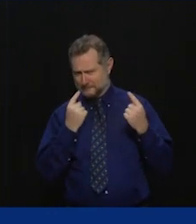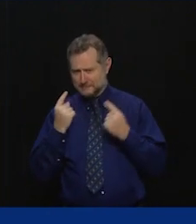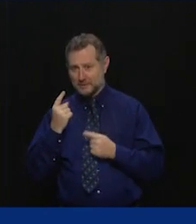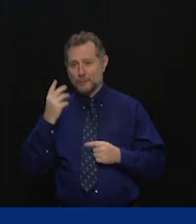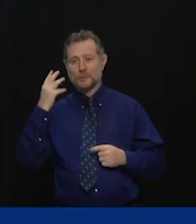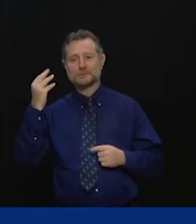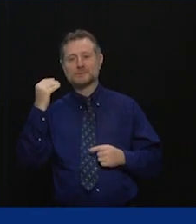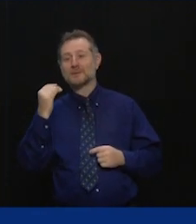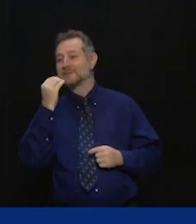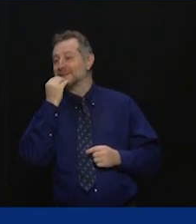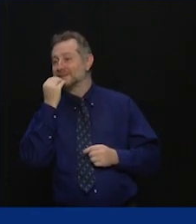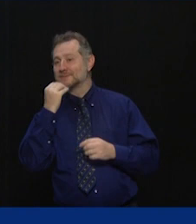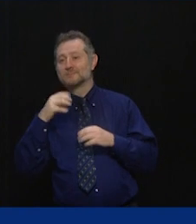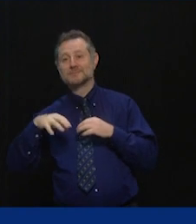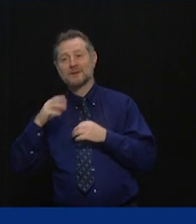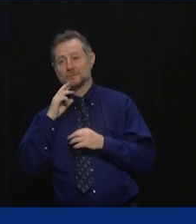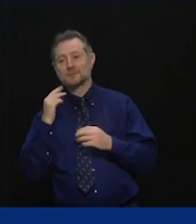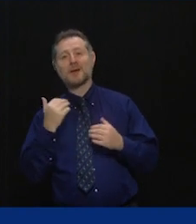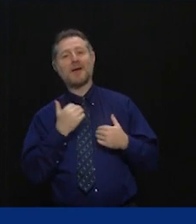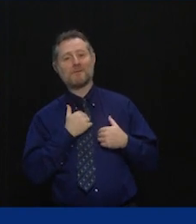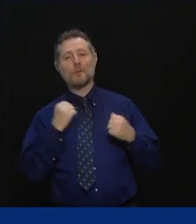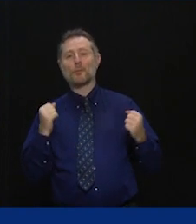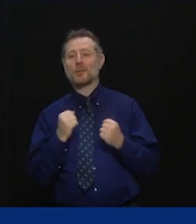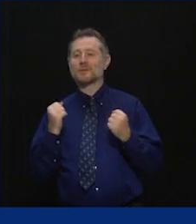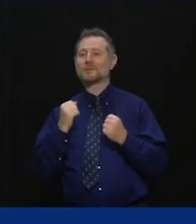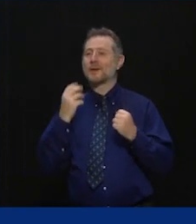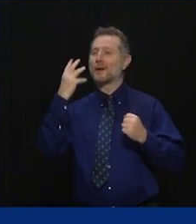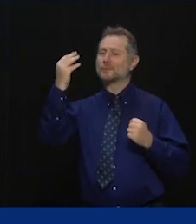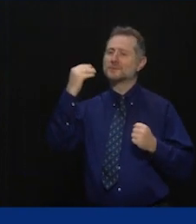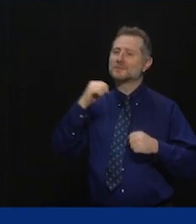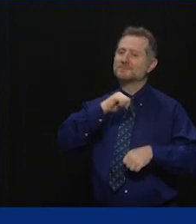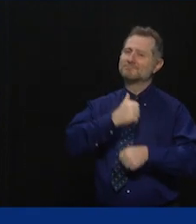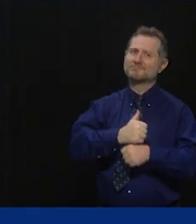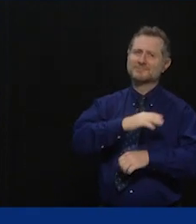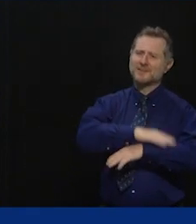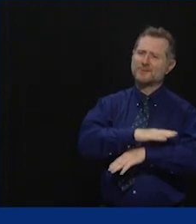the wintertime. And we'll have more people congregating